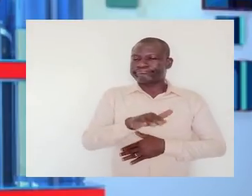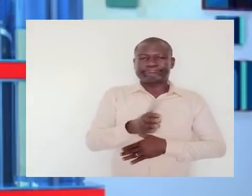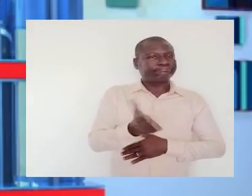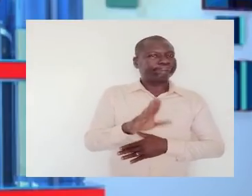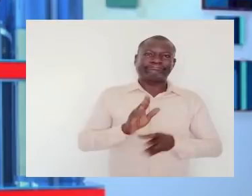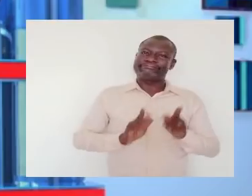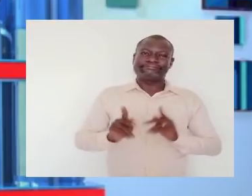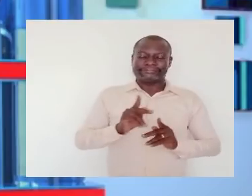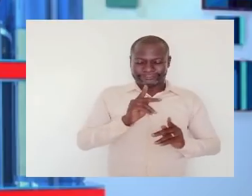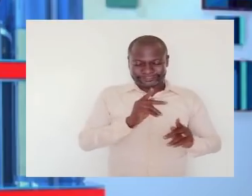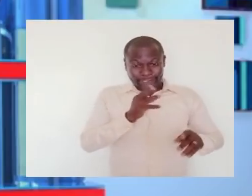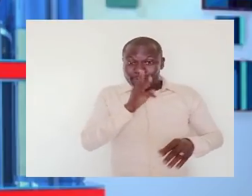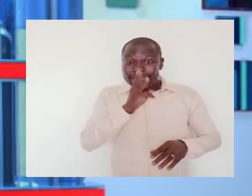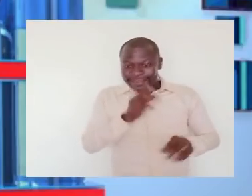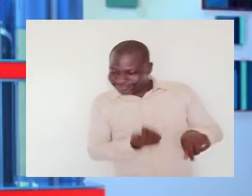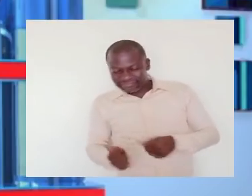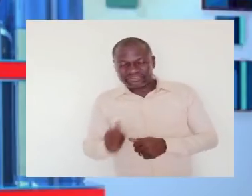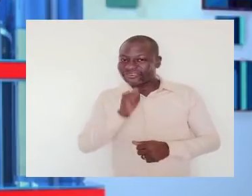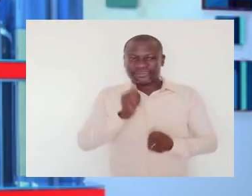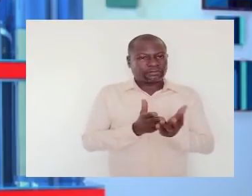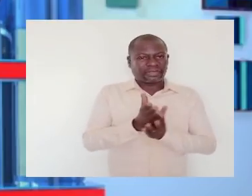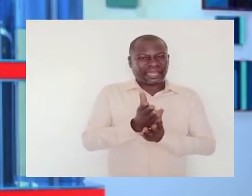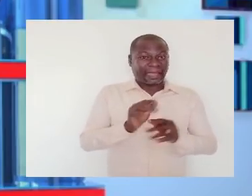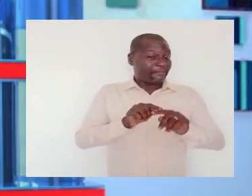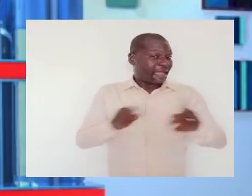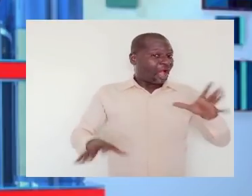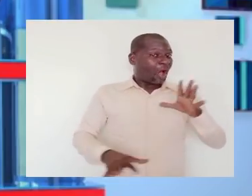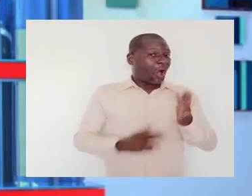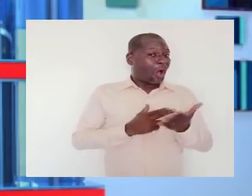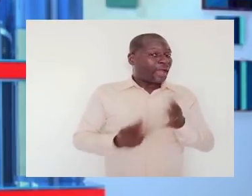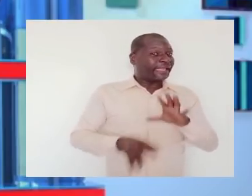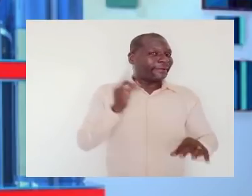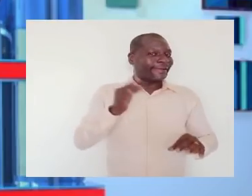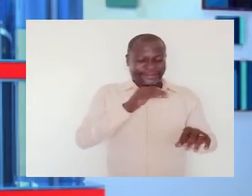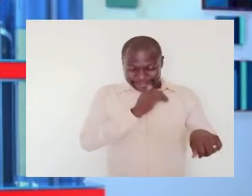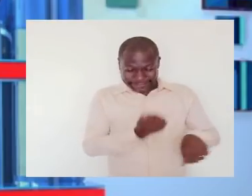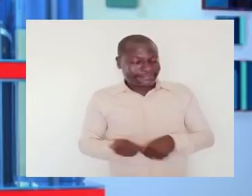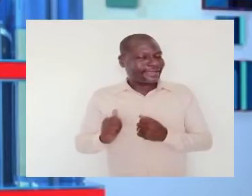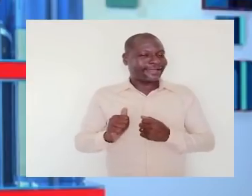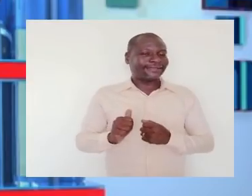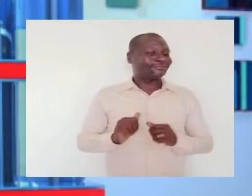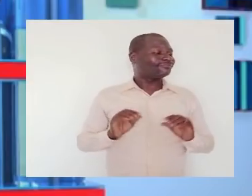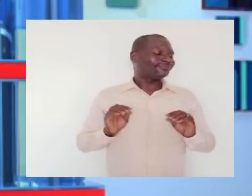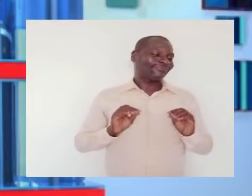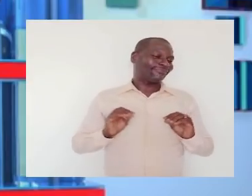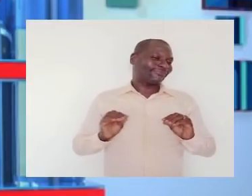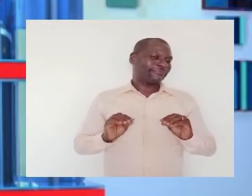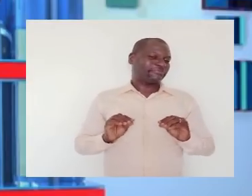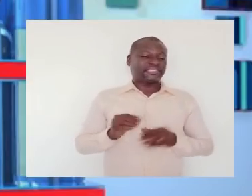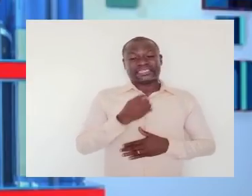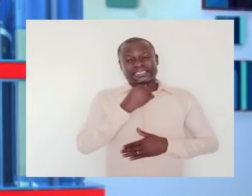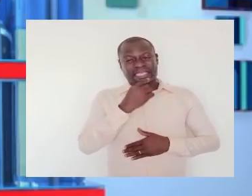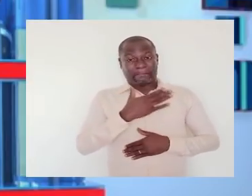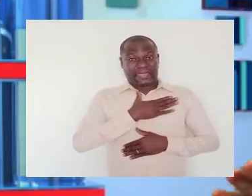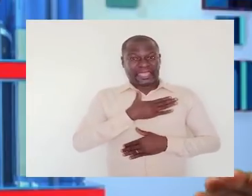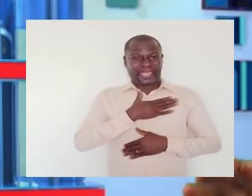esubo odie e hun hiya. Na honkron kronwa ebebosu. Enti wani baba ho so no wo